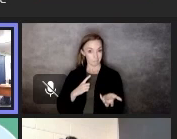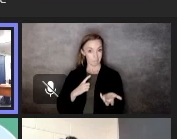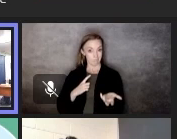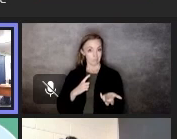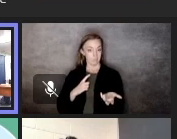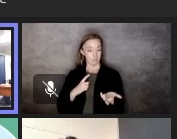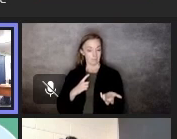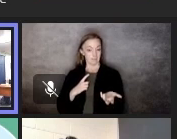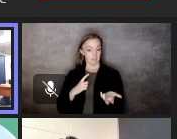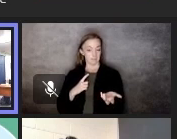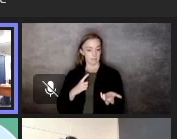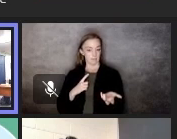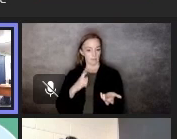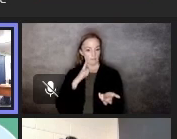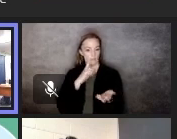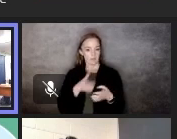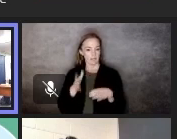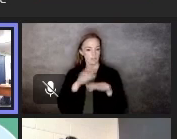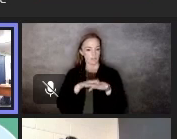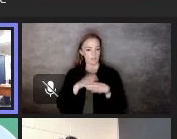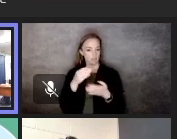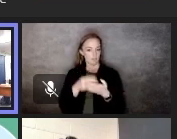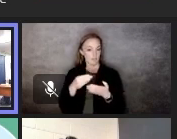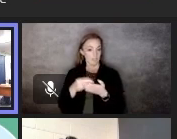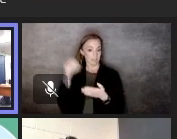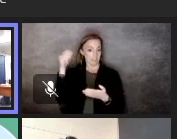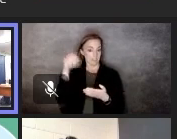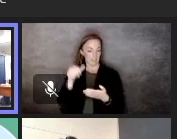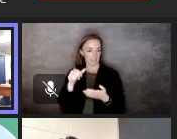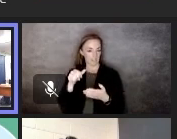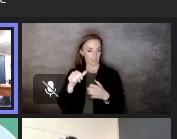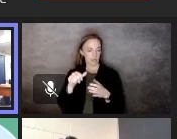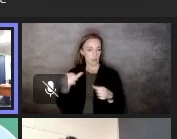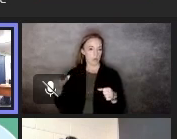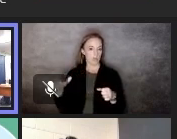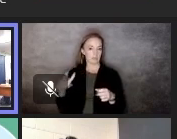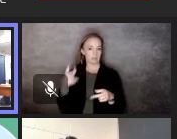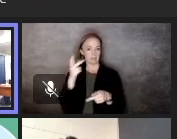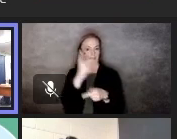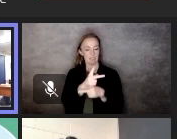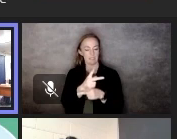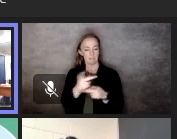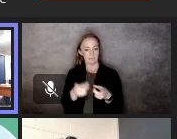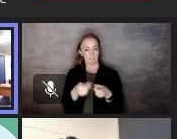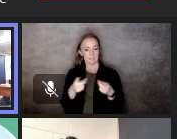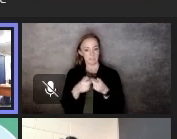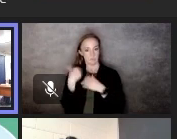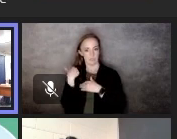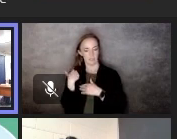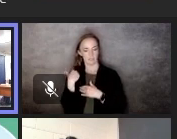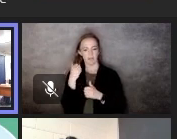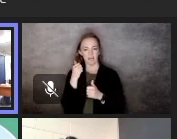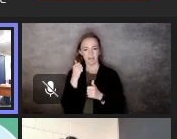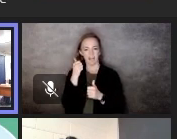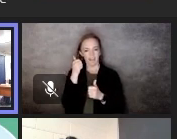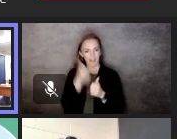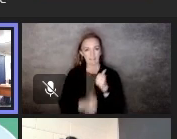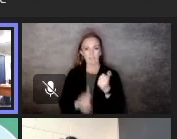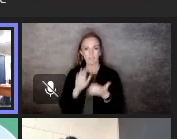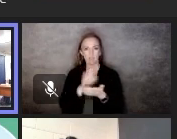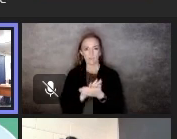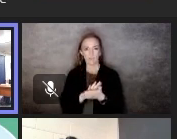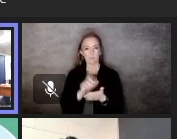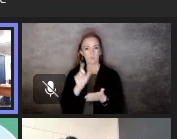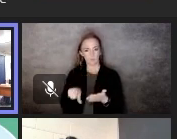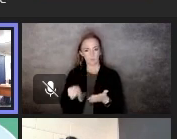to increase funding and hold districts accountable for having, every school should have at least one arts educator in their building. And we don't